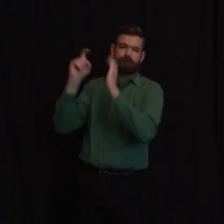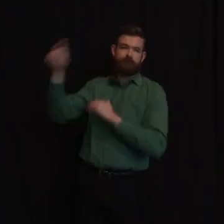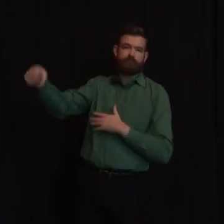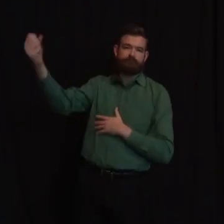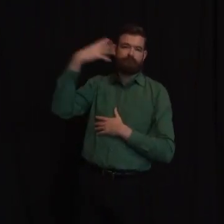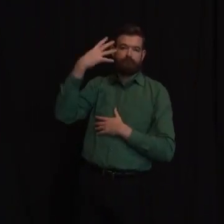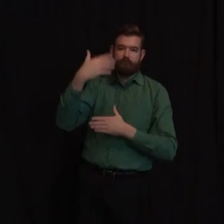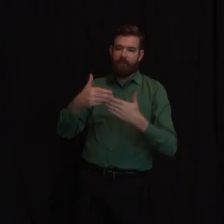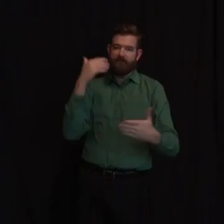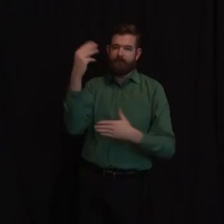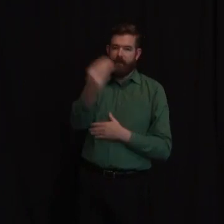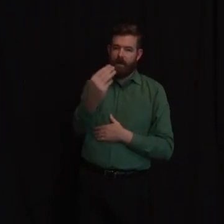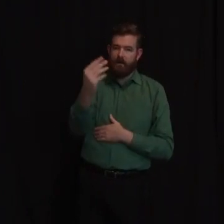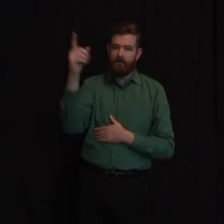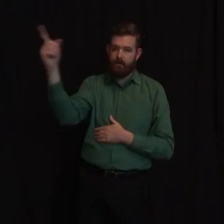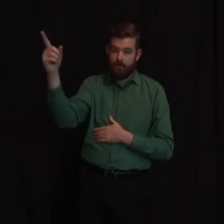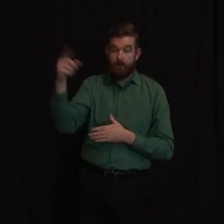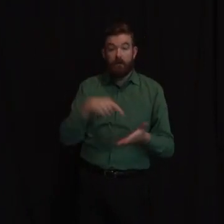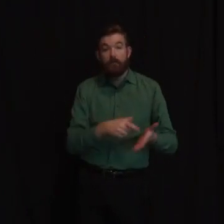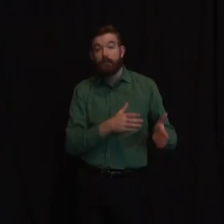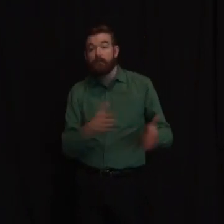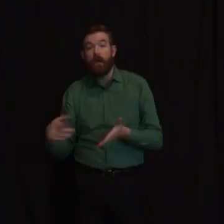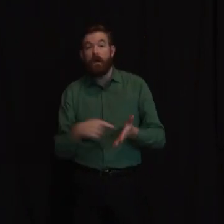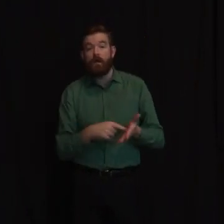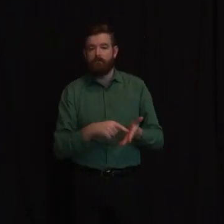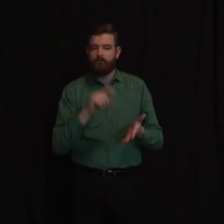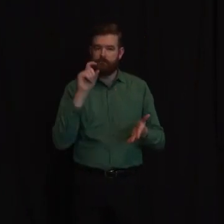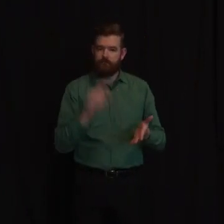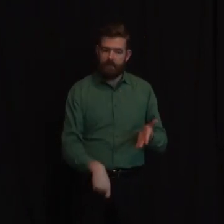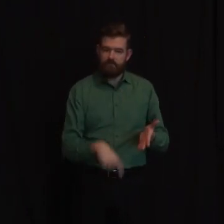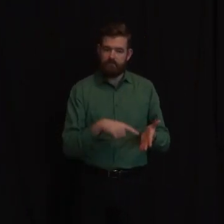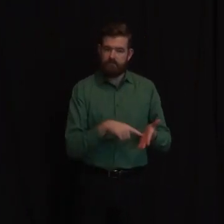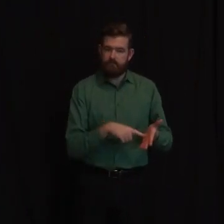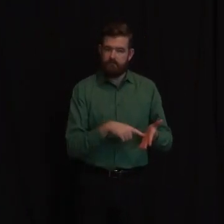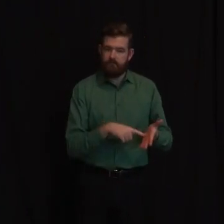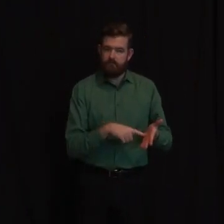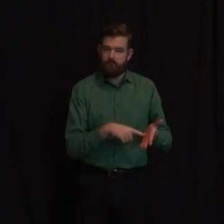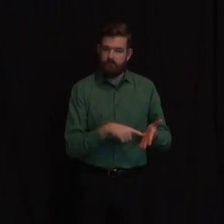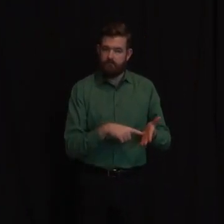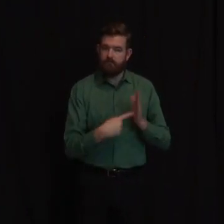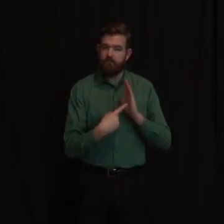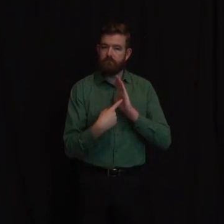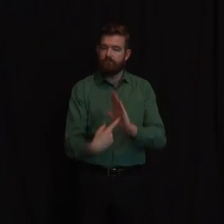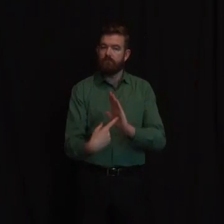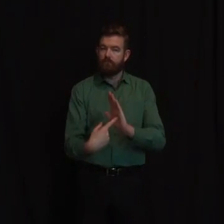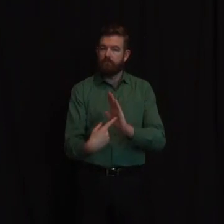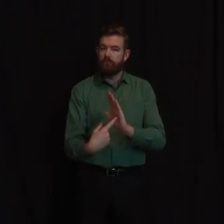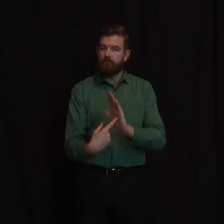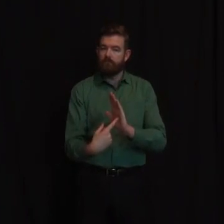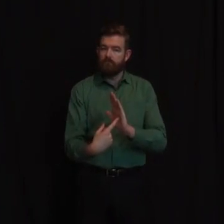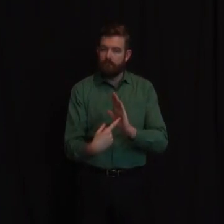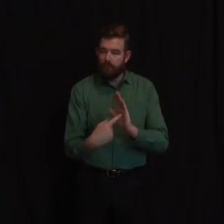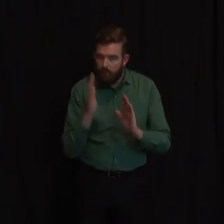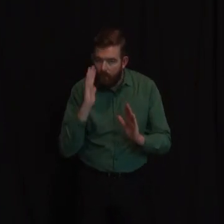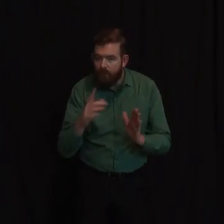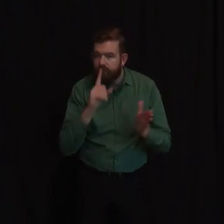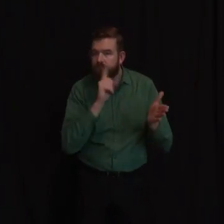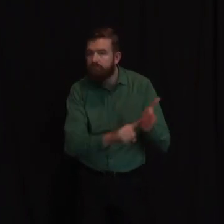includes on-site infection prevention specialist, chief nurse officer,